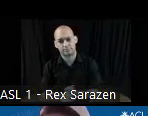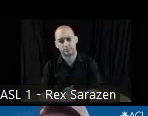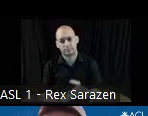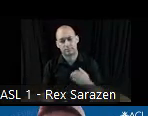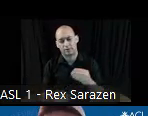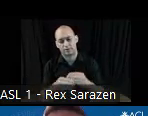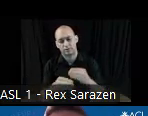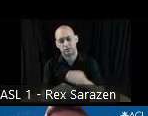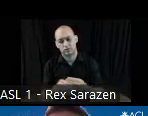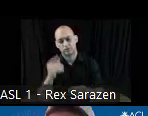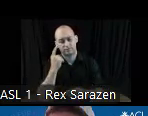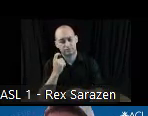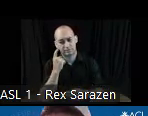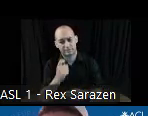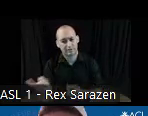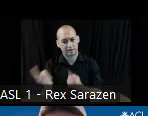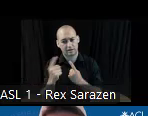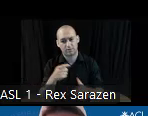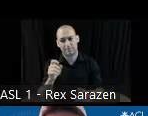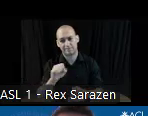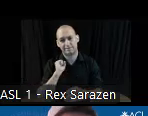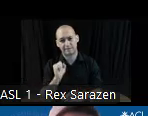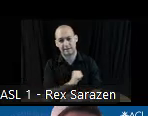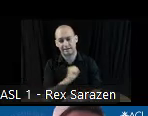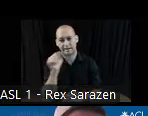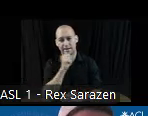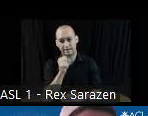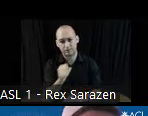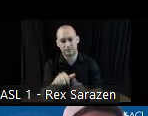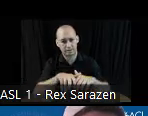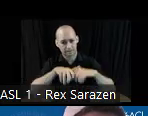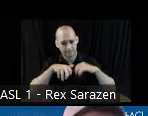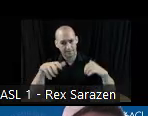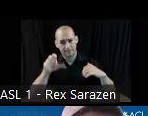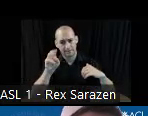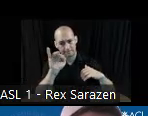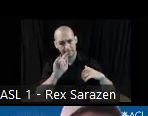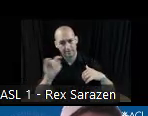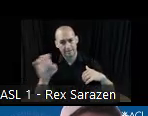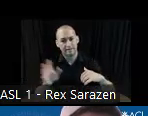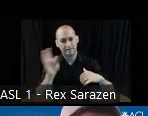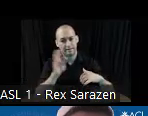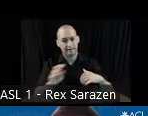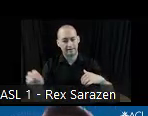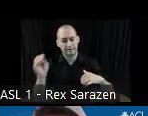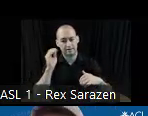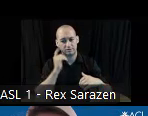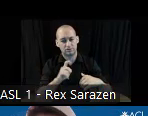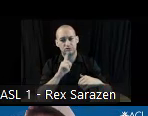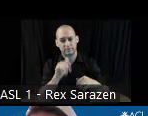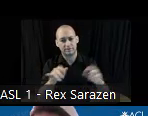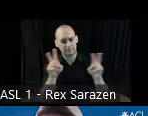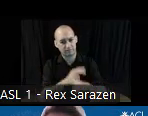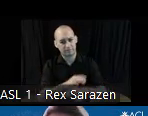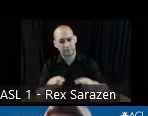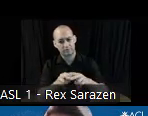recently come from the Senate Aging Committee, and just really value the intersection